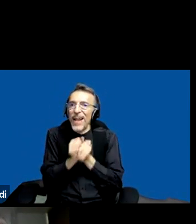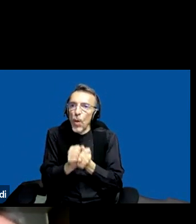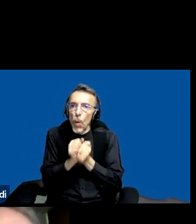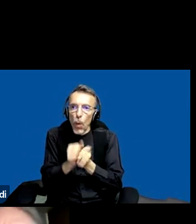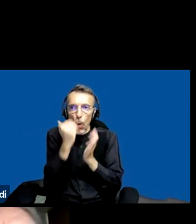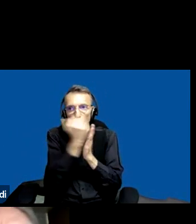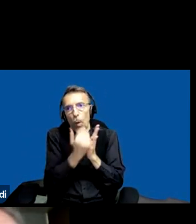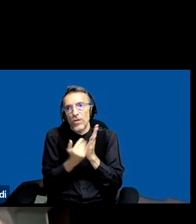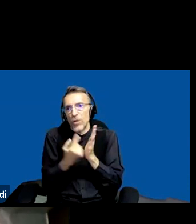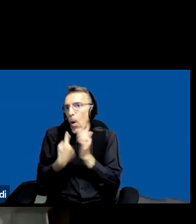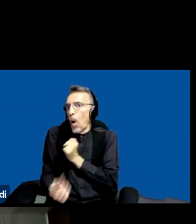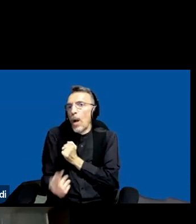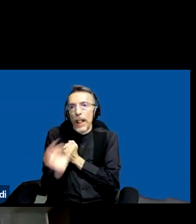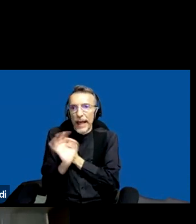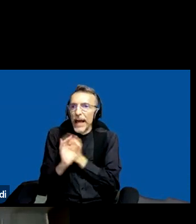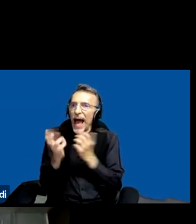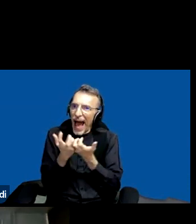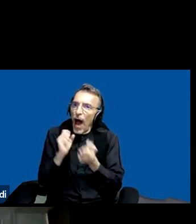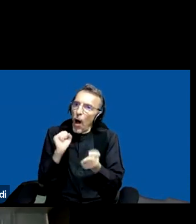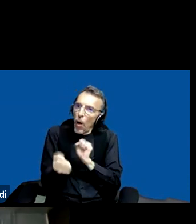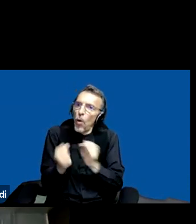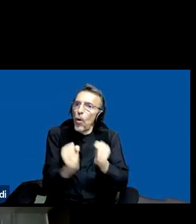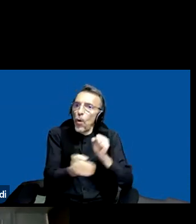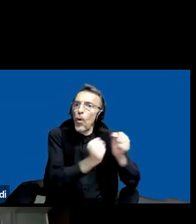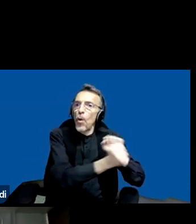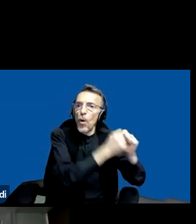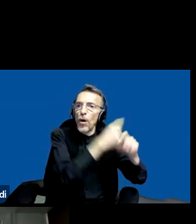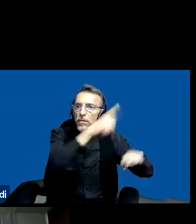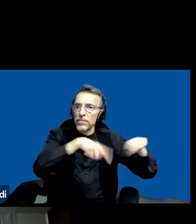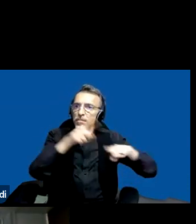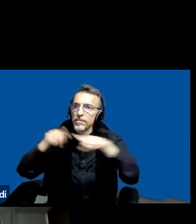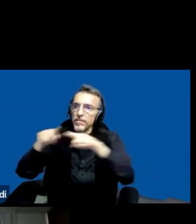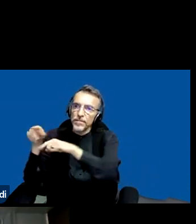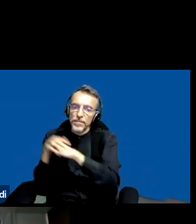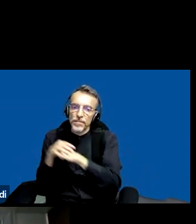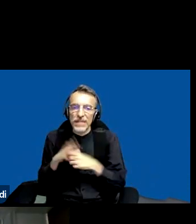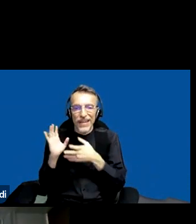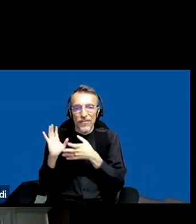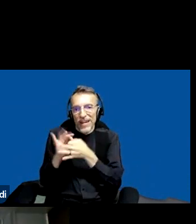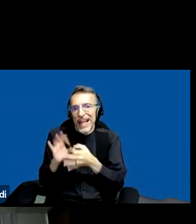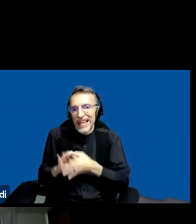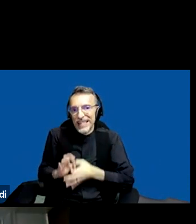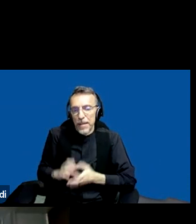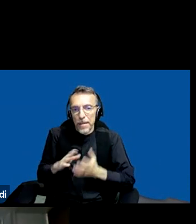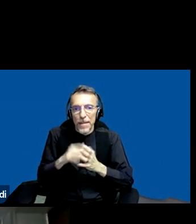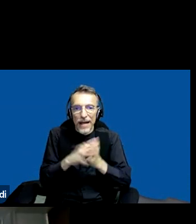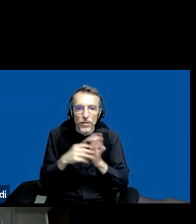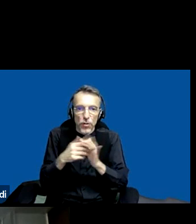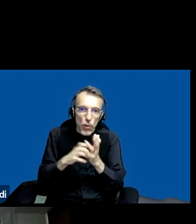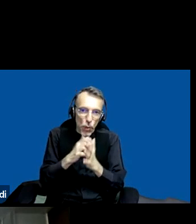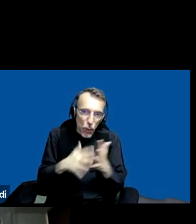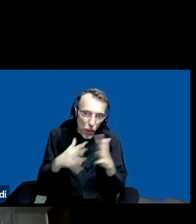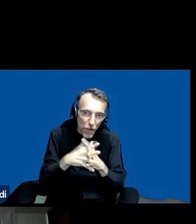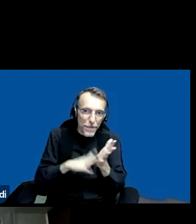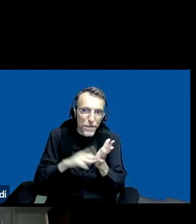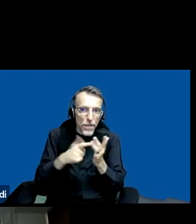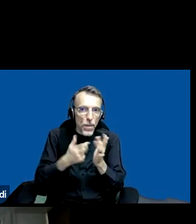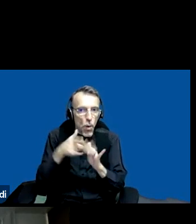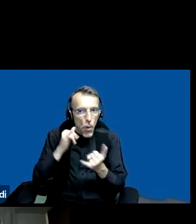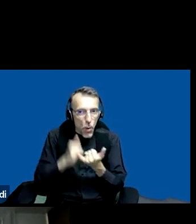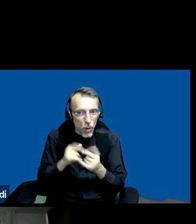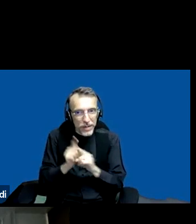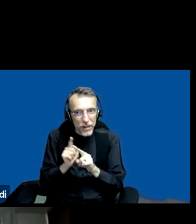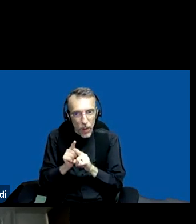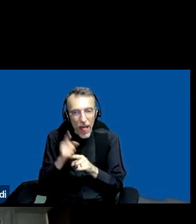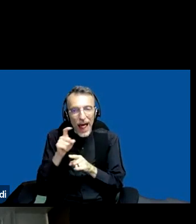from Simon. And then there's actually quite a similar related question that comes from Matthew Moores, who asked, how do you think